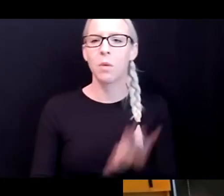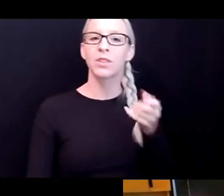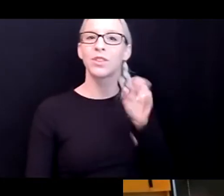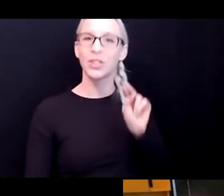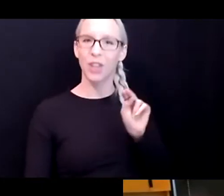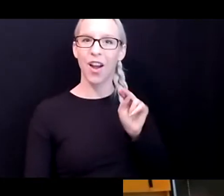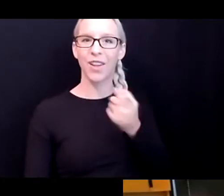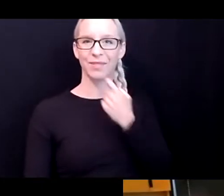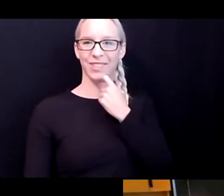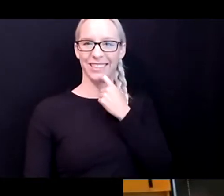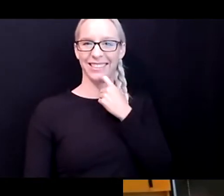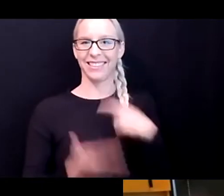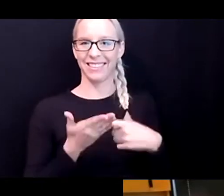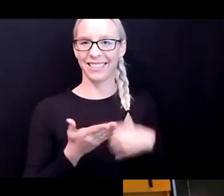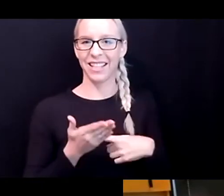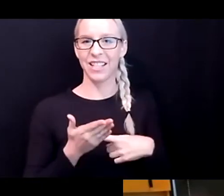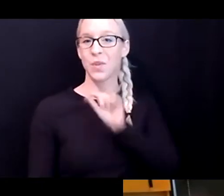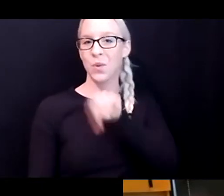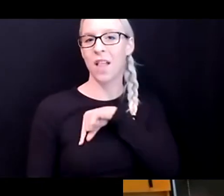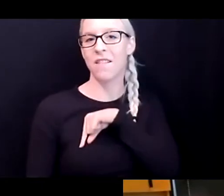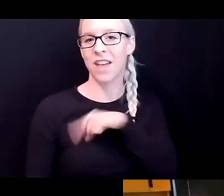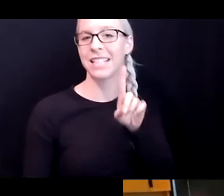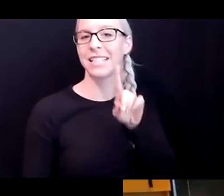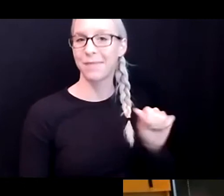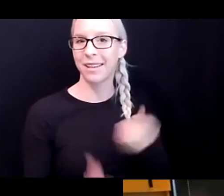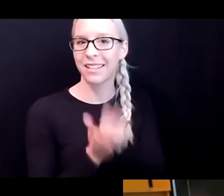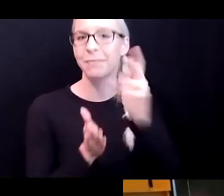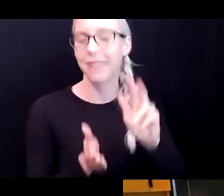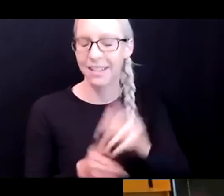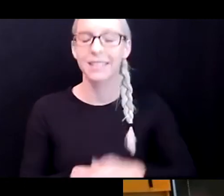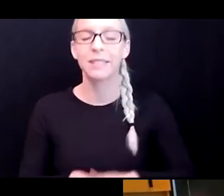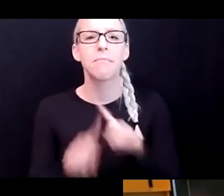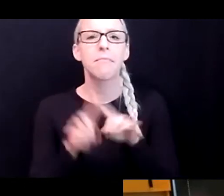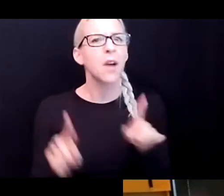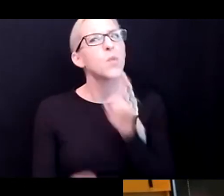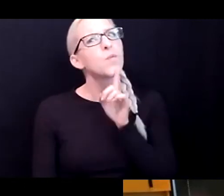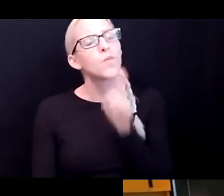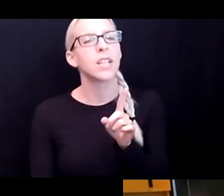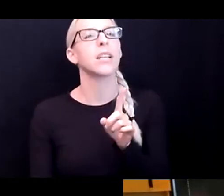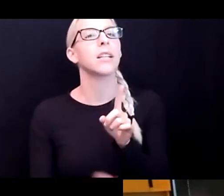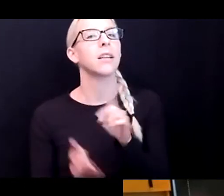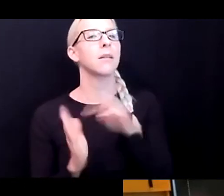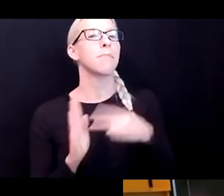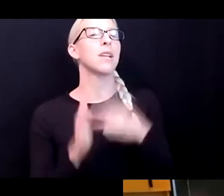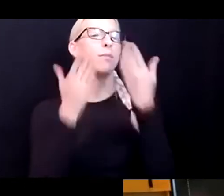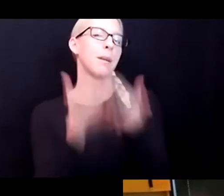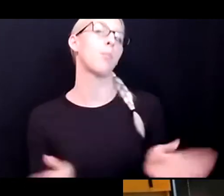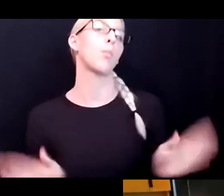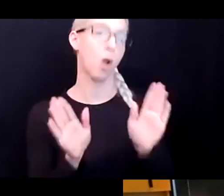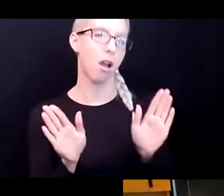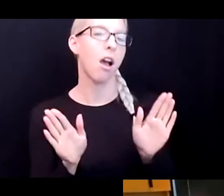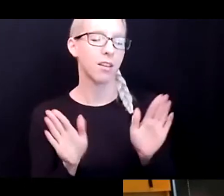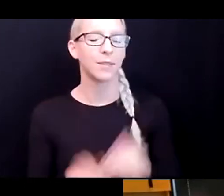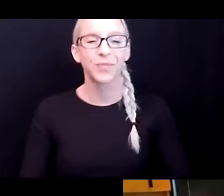qualified disability expenses, but really, as he mentioned, they are meant to be construed very broadly. And so as